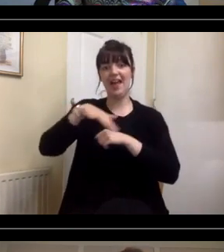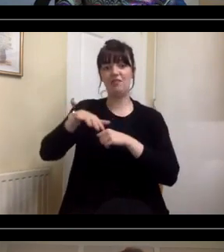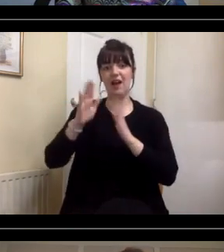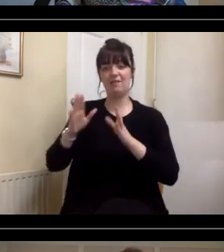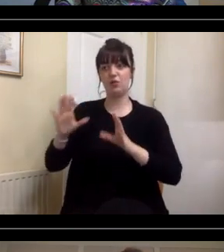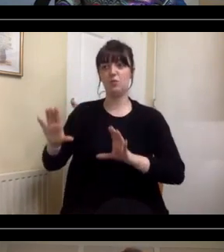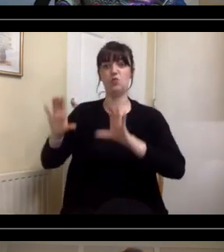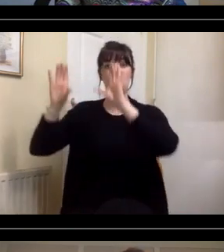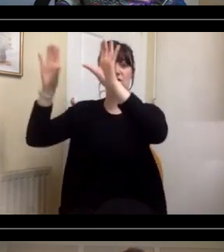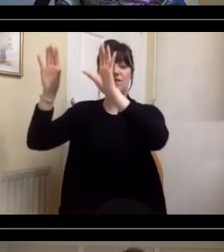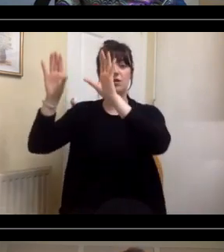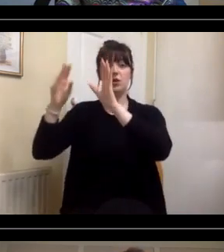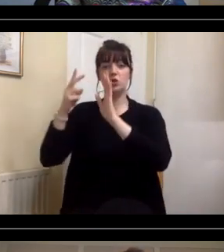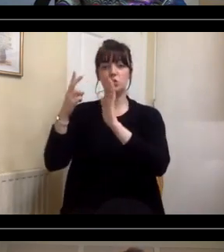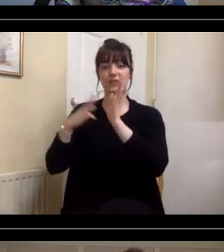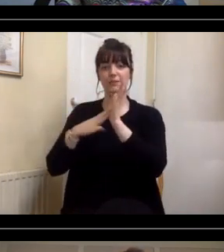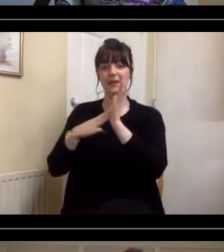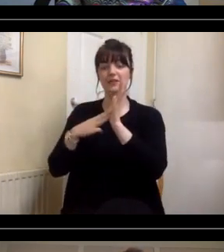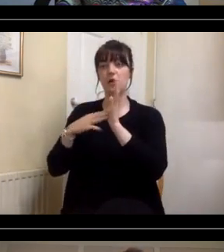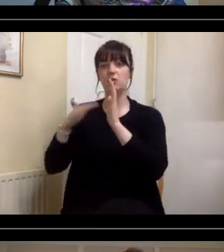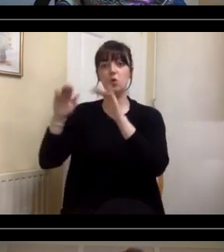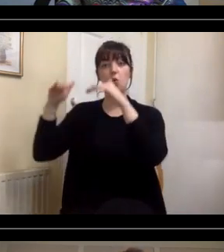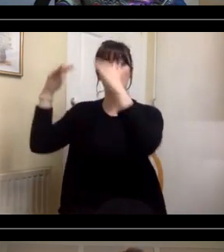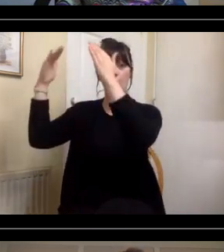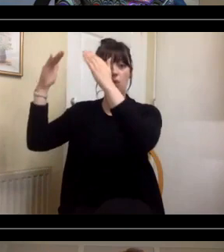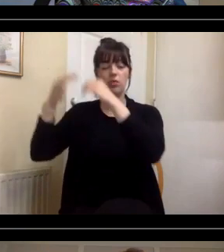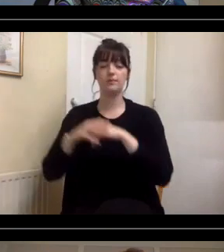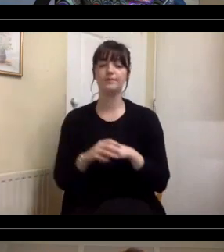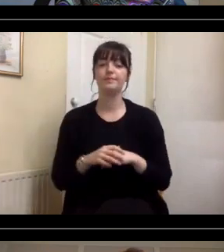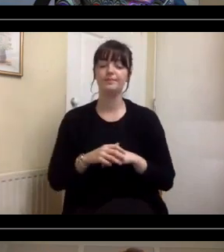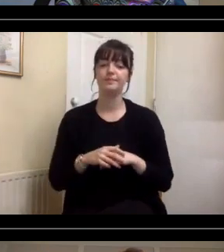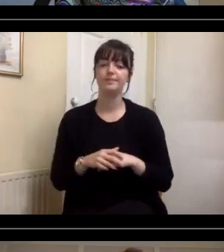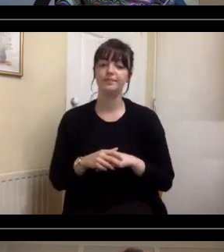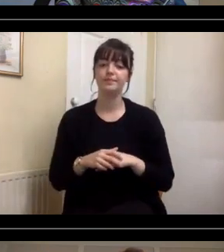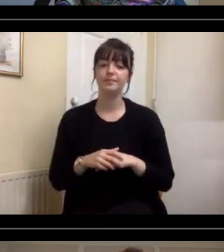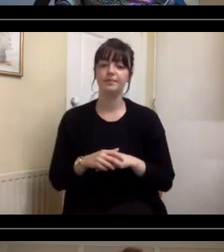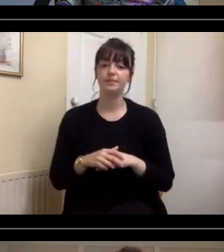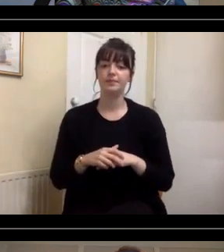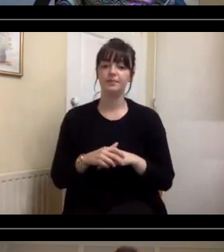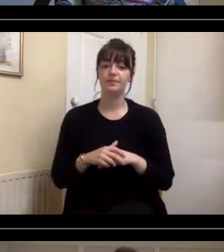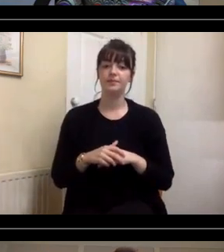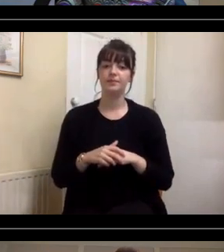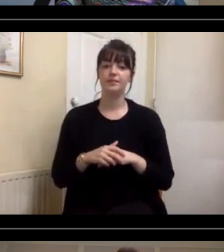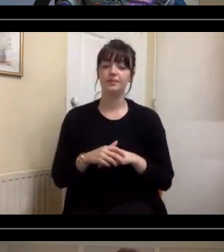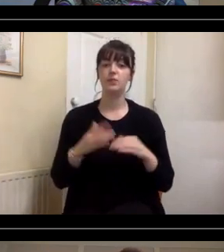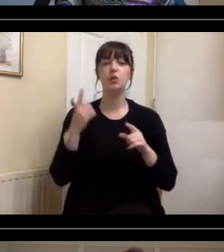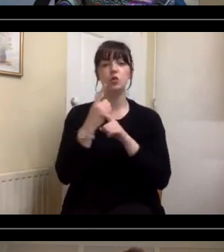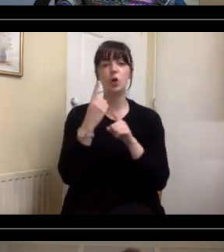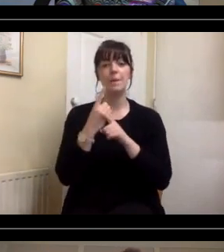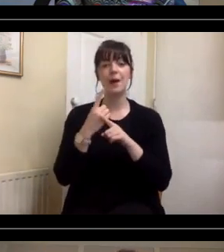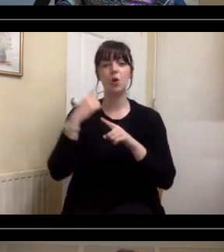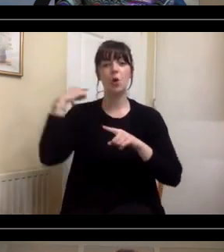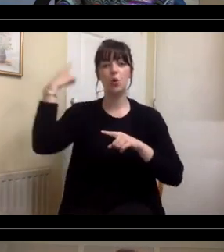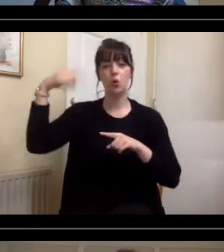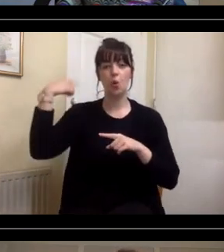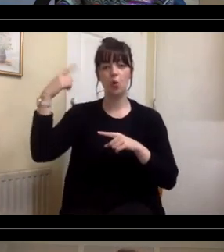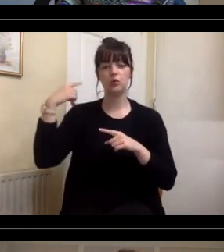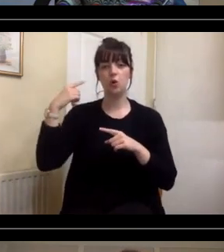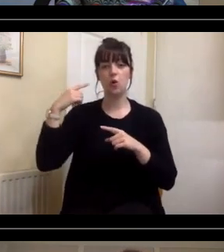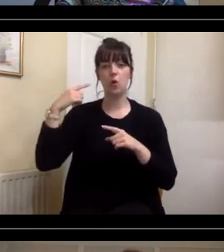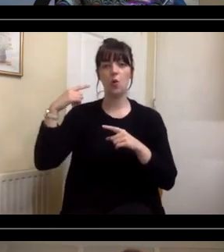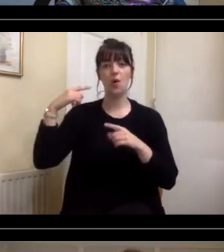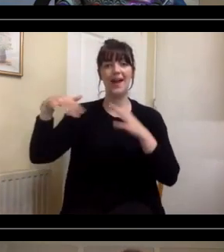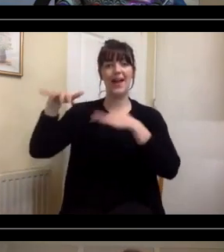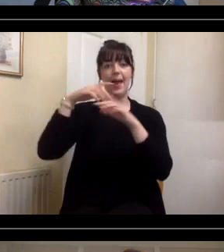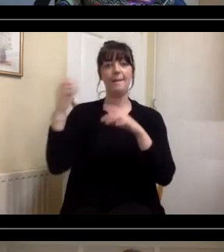north, basically. In terms of noise, air pollution, shouldn't make any difference at all to